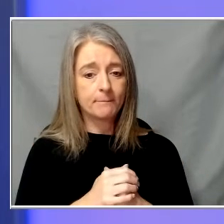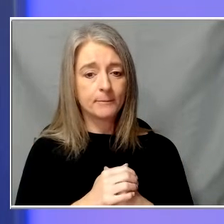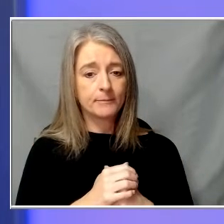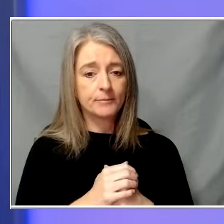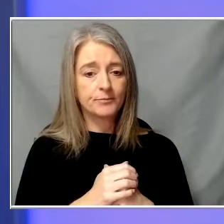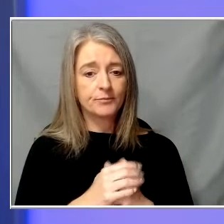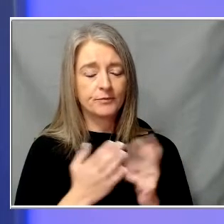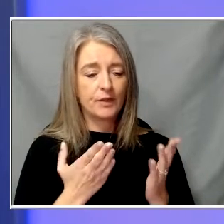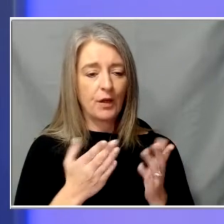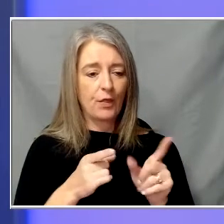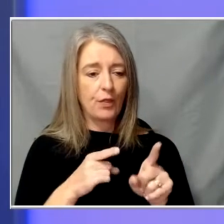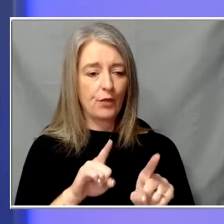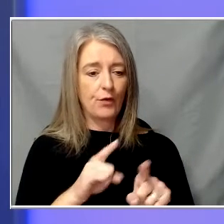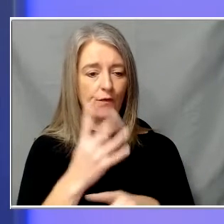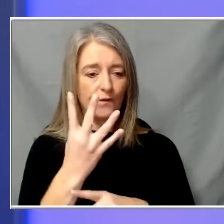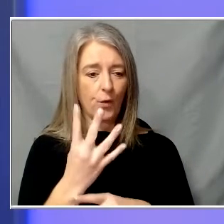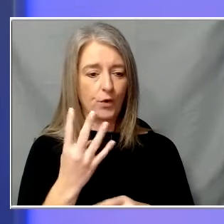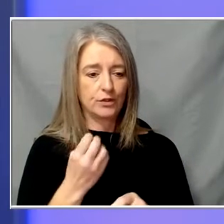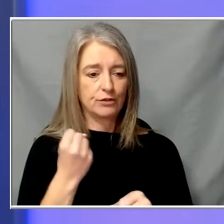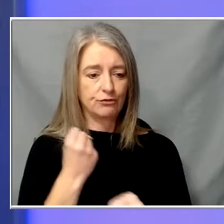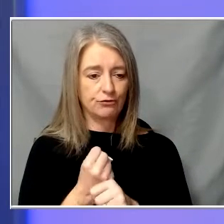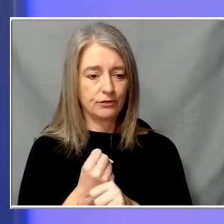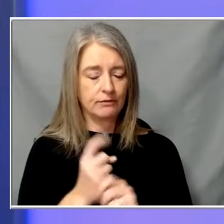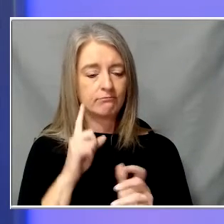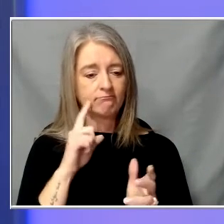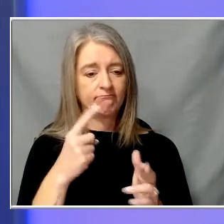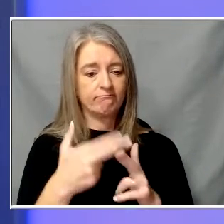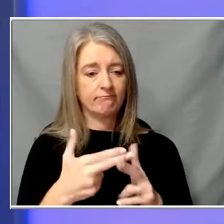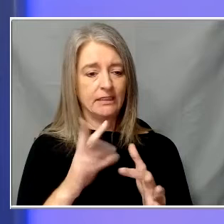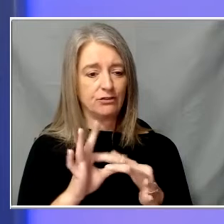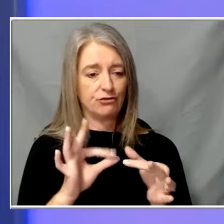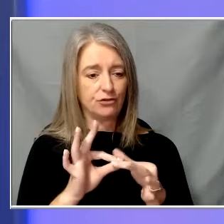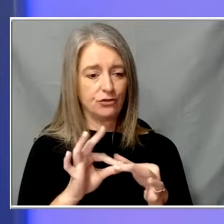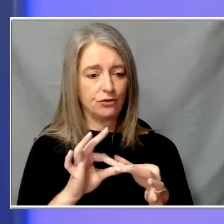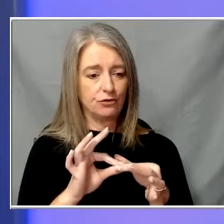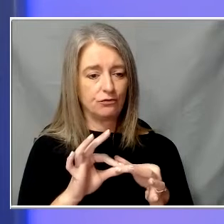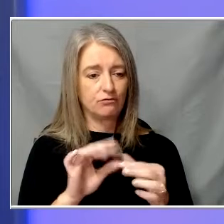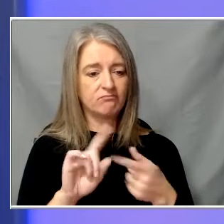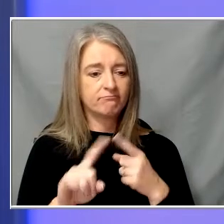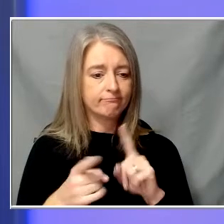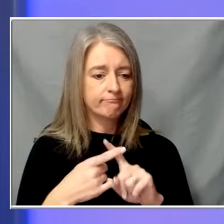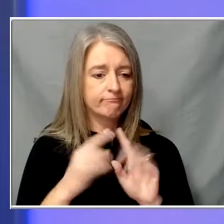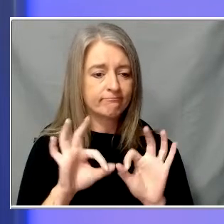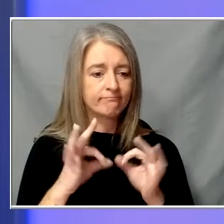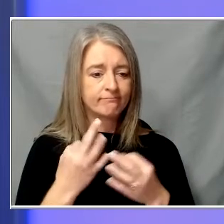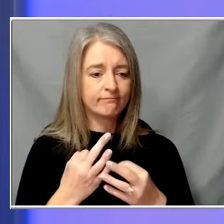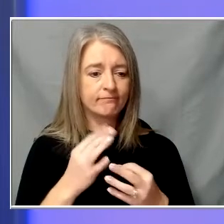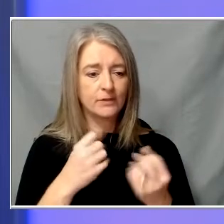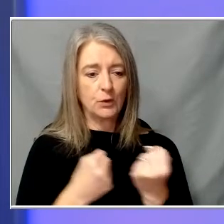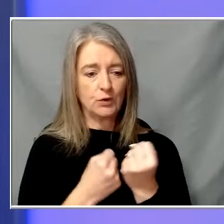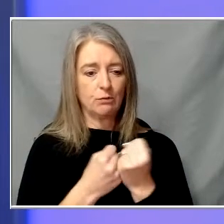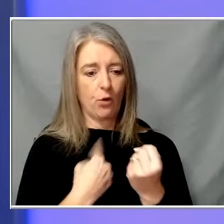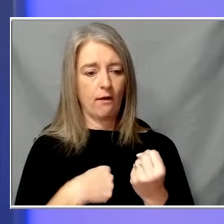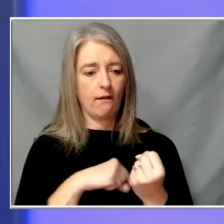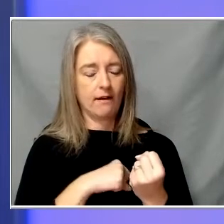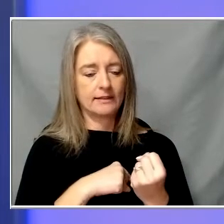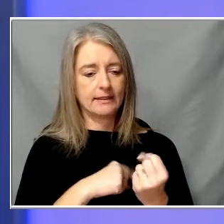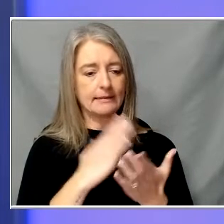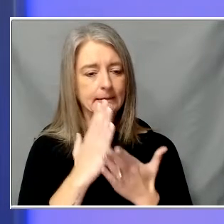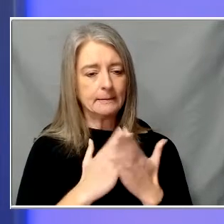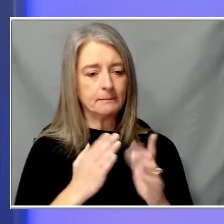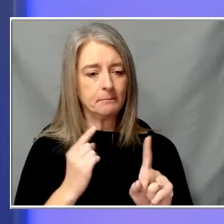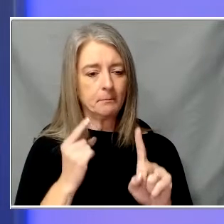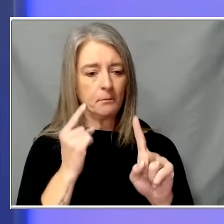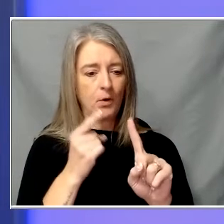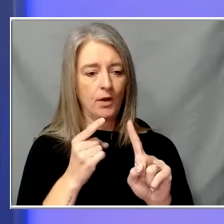Throughout the past 4 years, I had mentioned several times to my friends and family that had supported us that at some point I